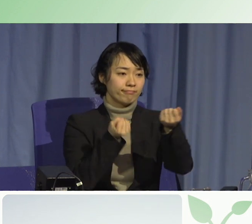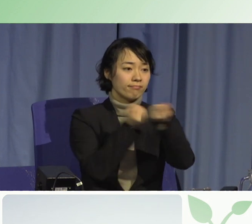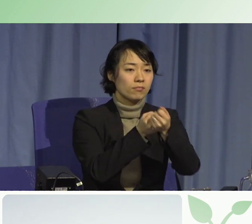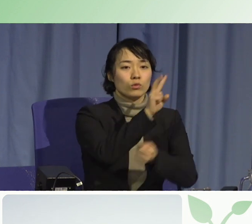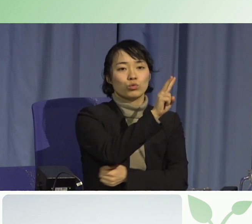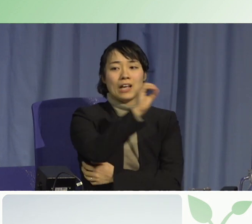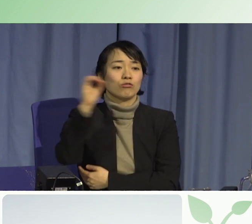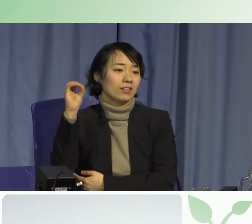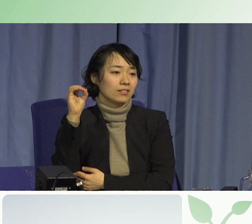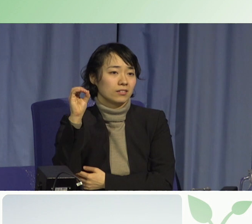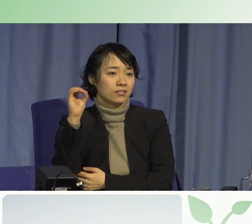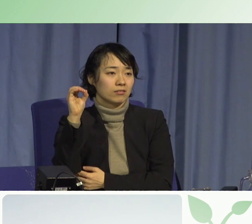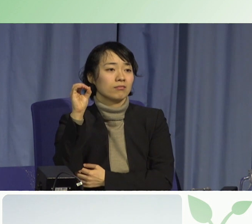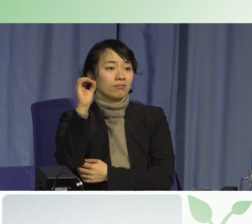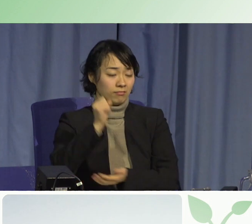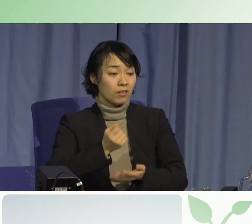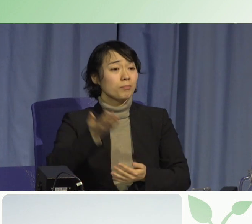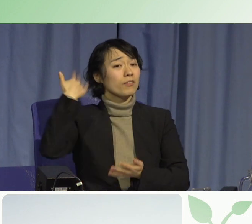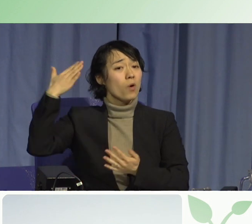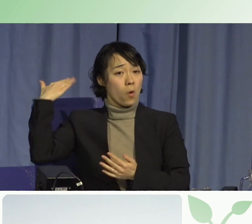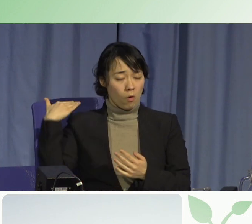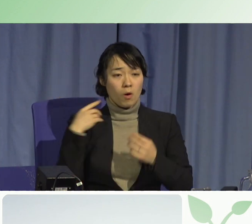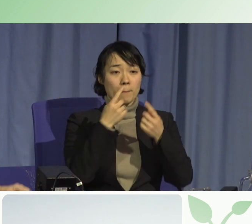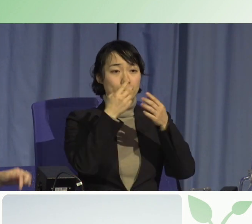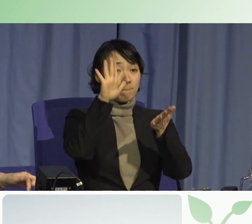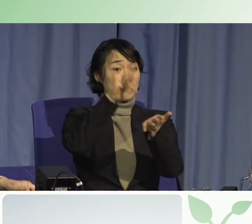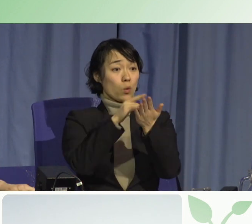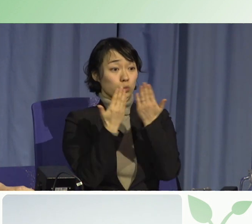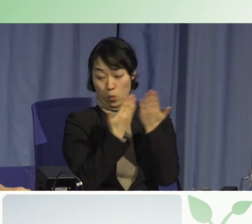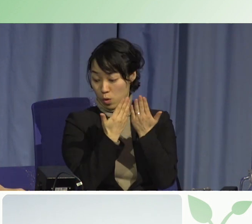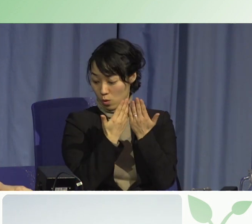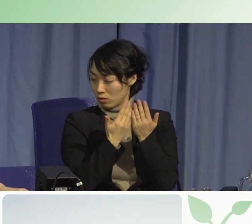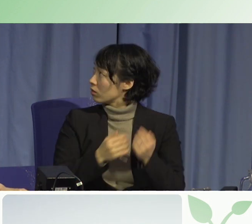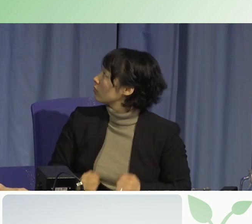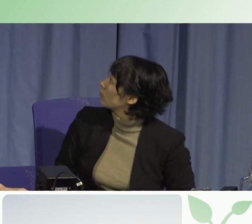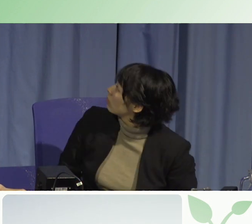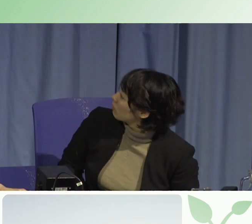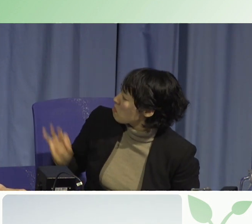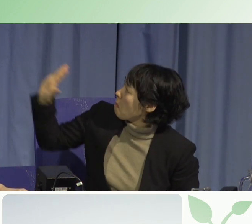So in this project, it started in year 2000. Before that,